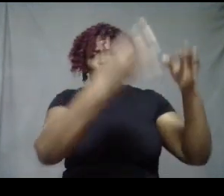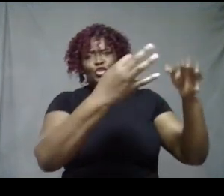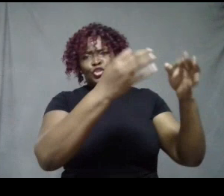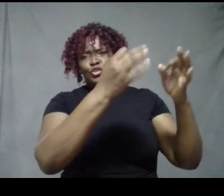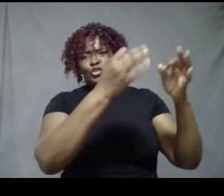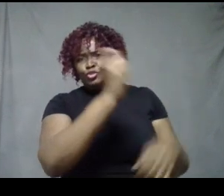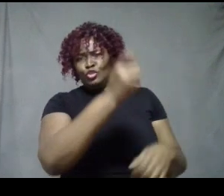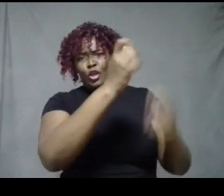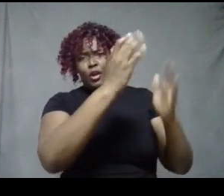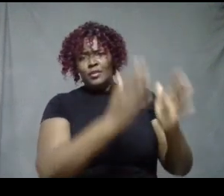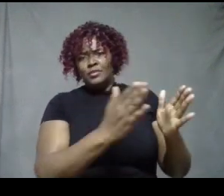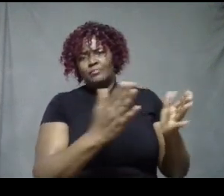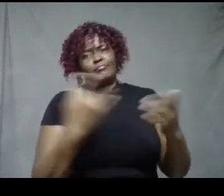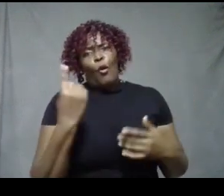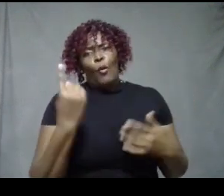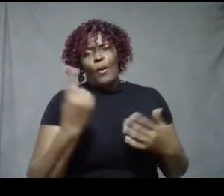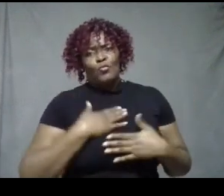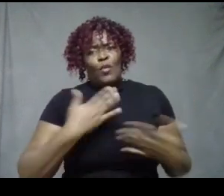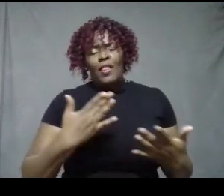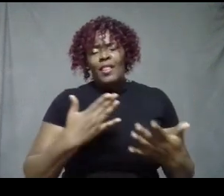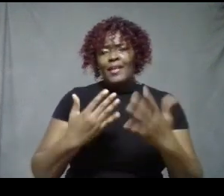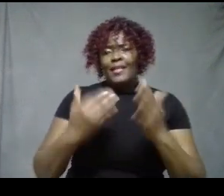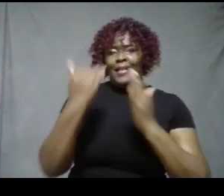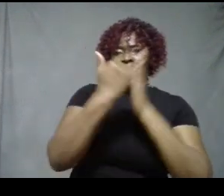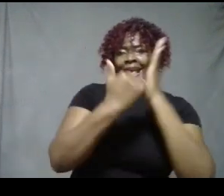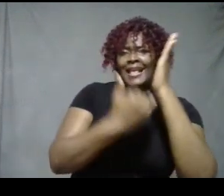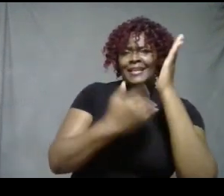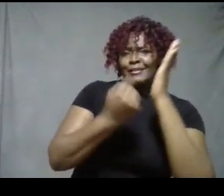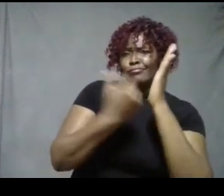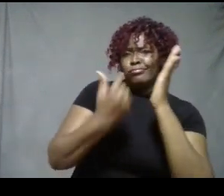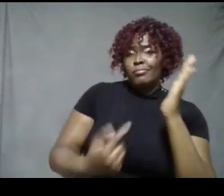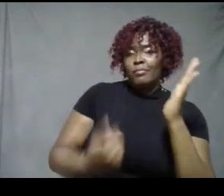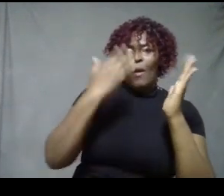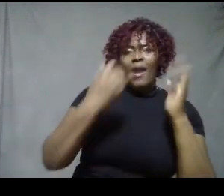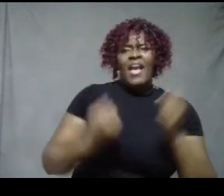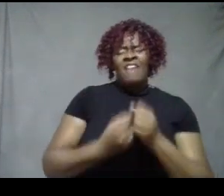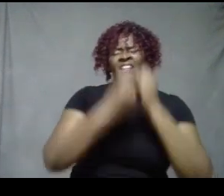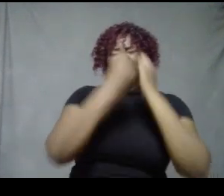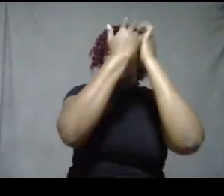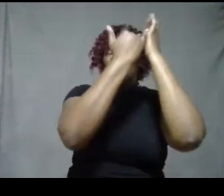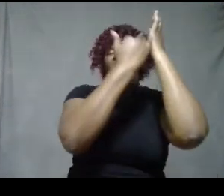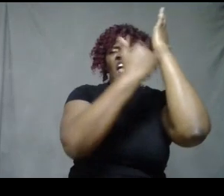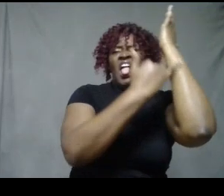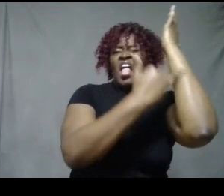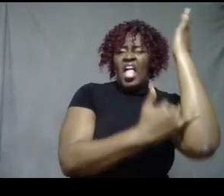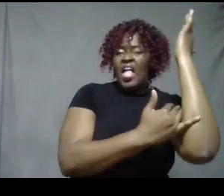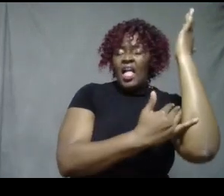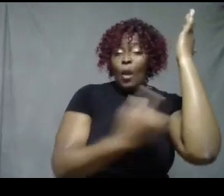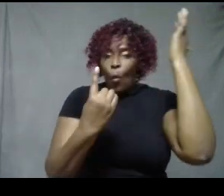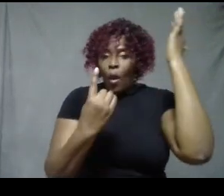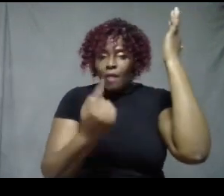to removing cases from their docket because their docket is so overloaded that they won't miss one